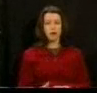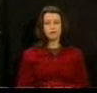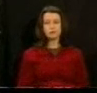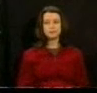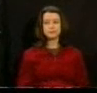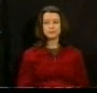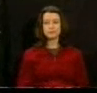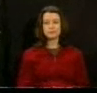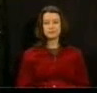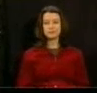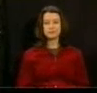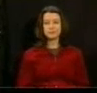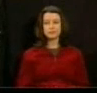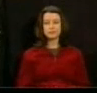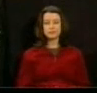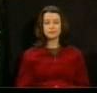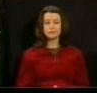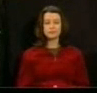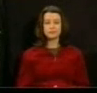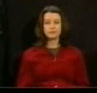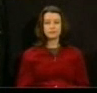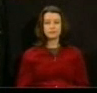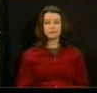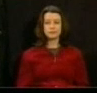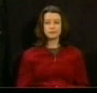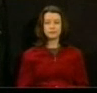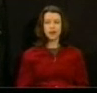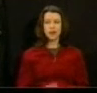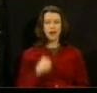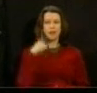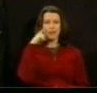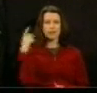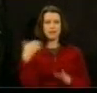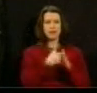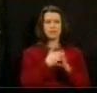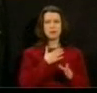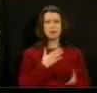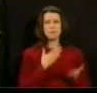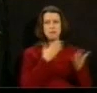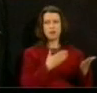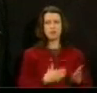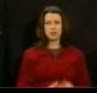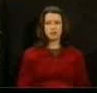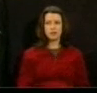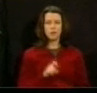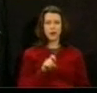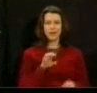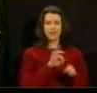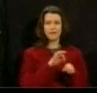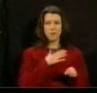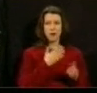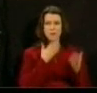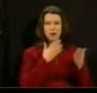roll call starting in the first Go district. ahead. Aren't we interrupting my motion, which is... Oh, sorry, we have defeated my motion. Yeah, we have